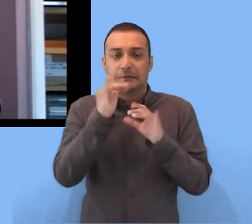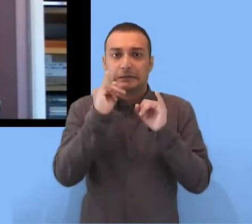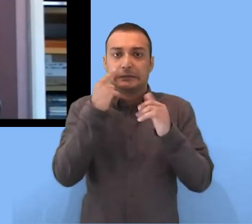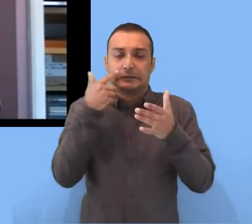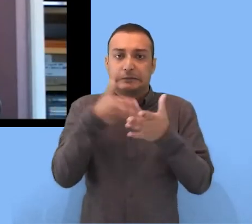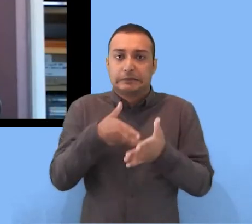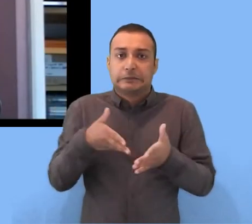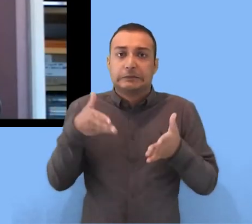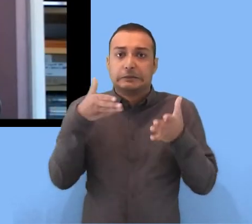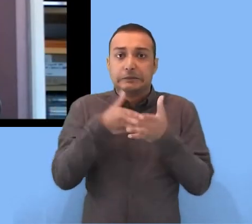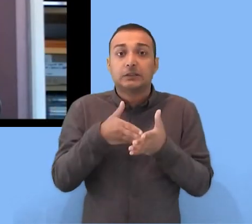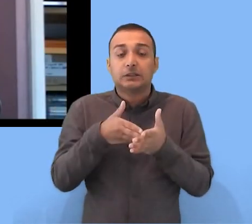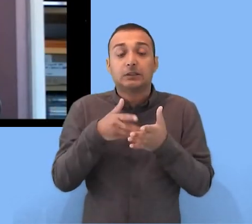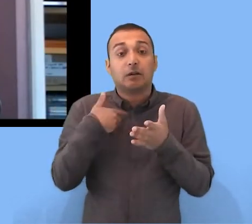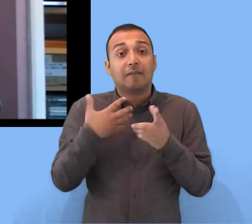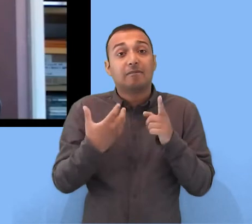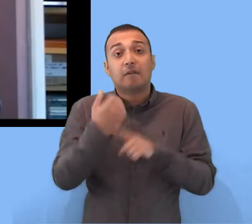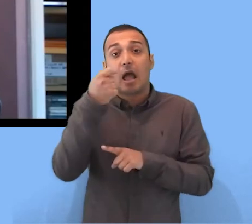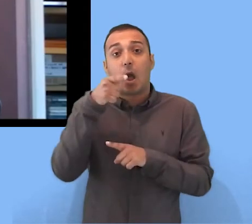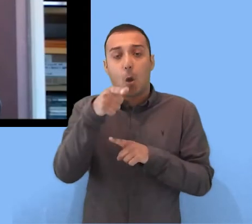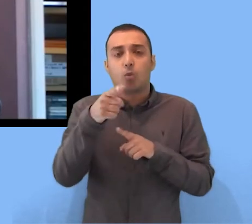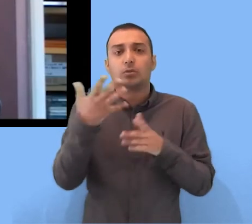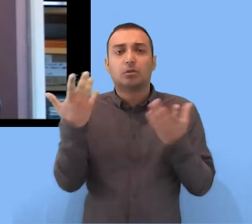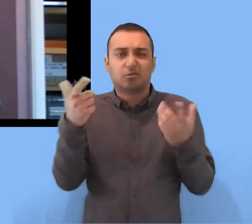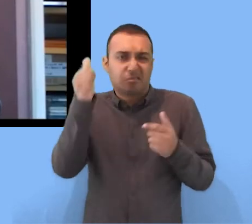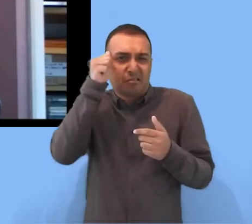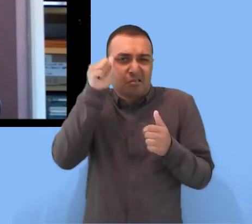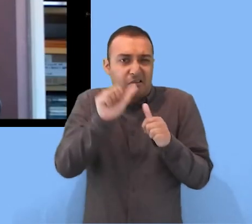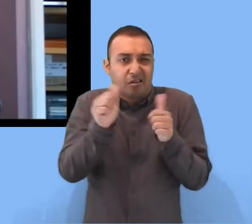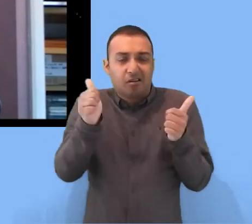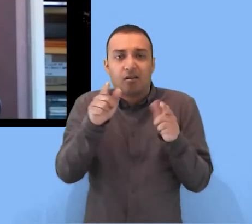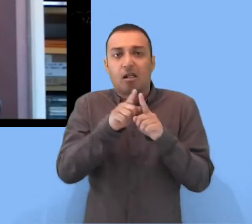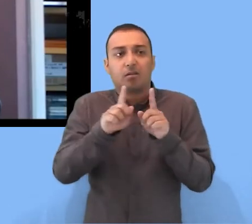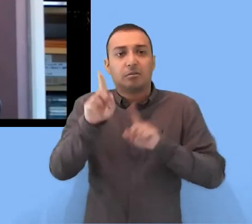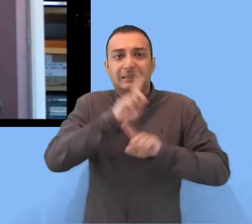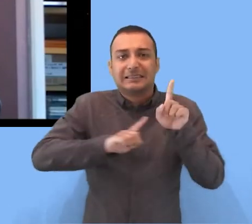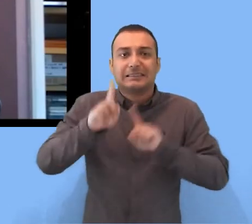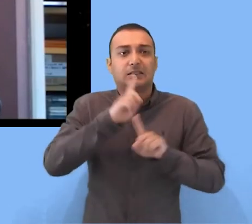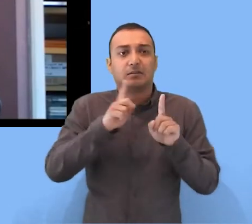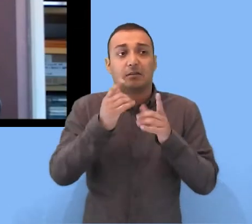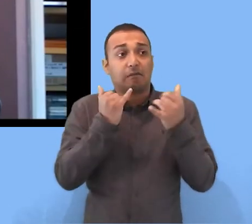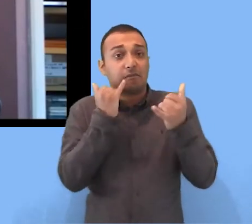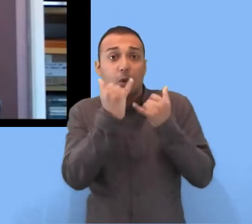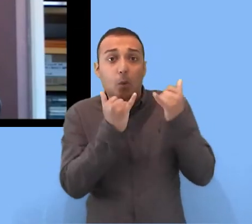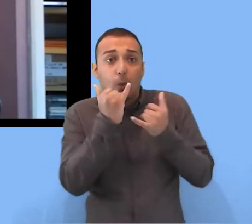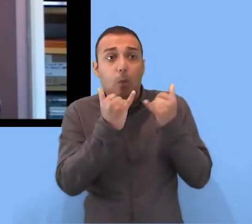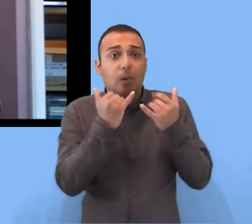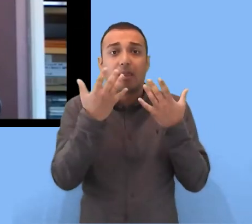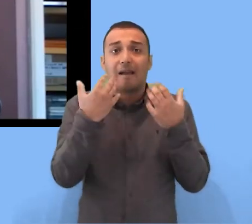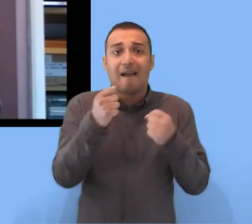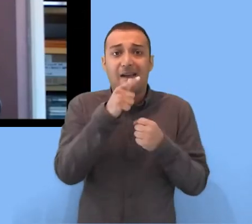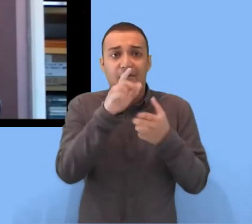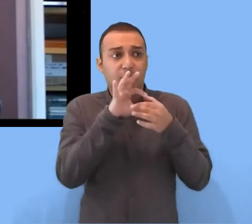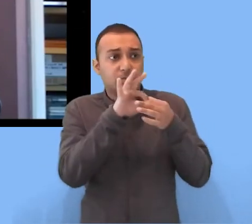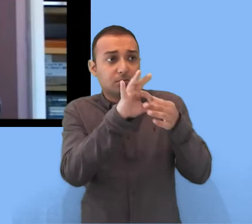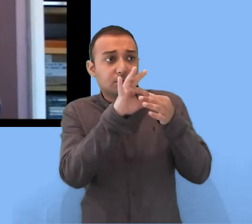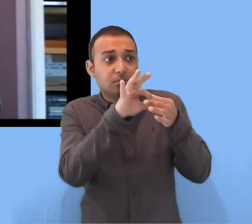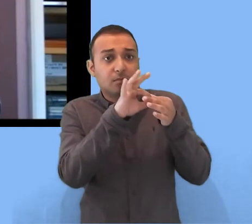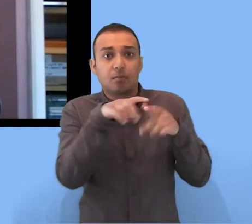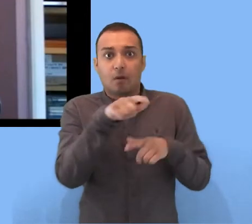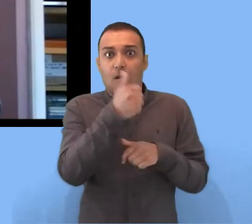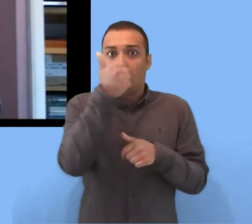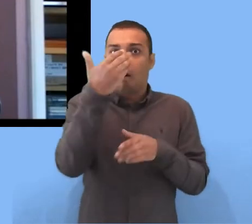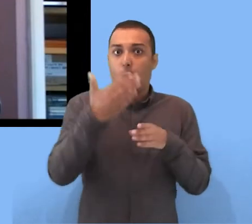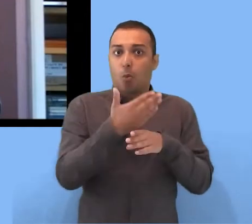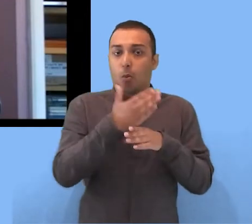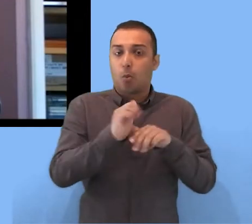that well-established methods, such as face-to-face meetings, phone calls, and having a key person for each child and family, are used effectively